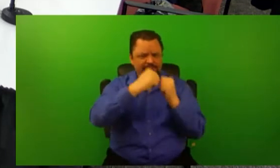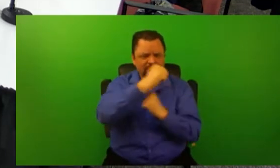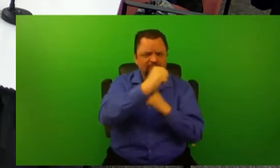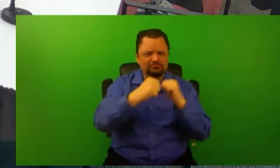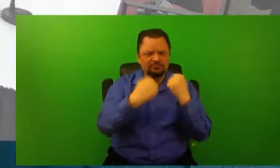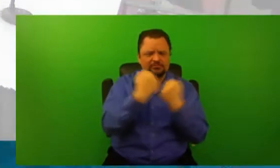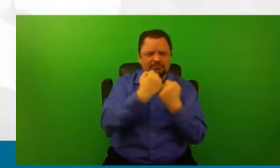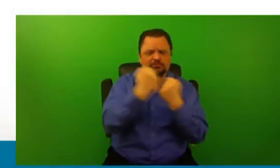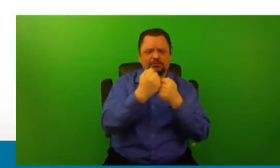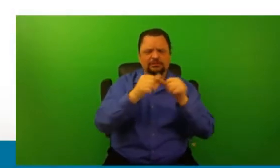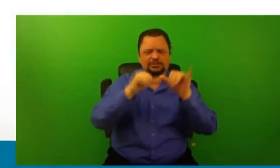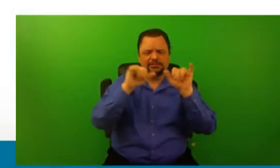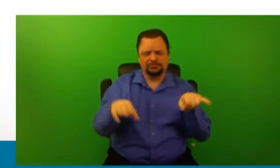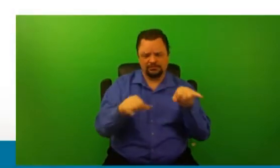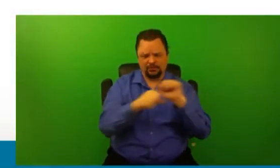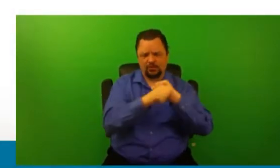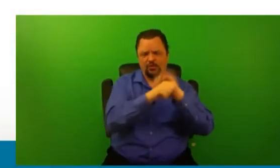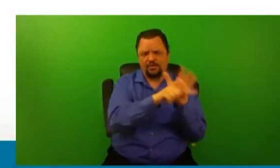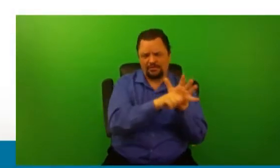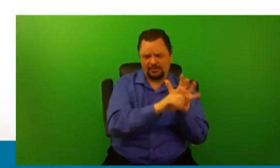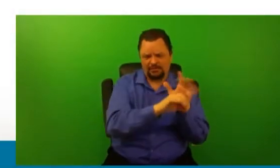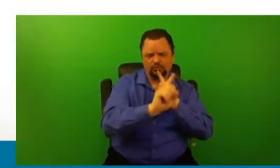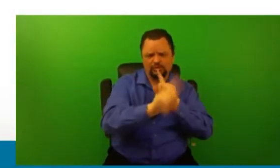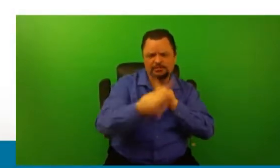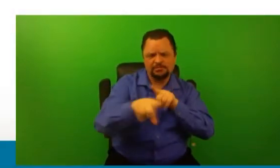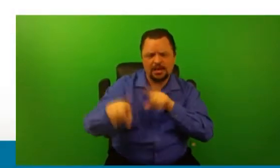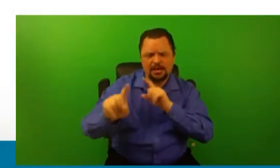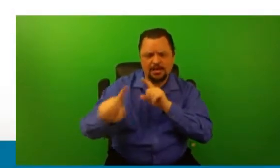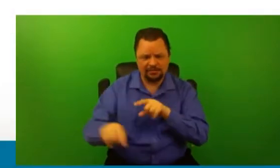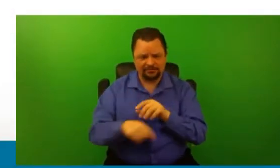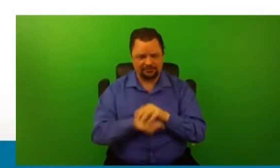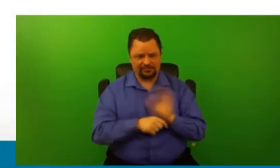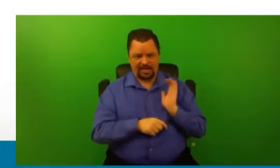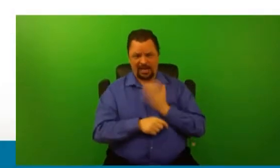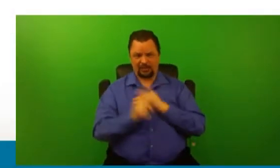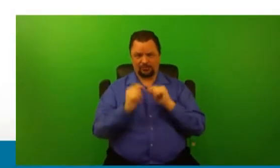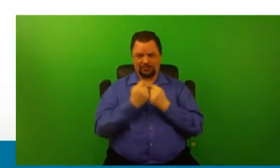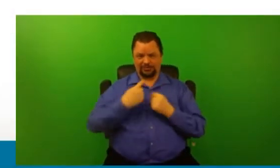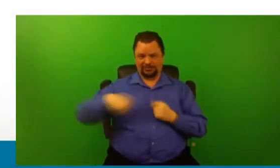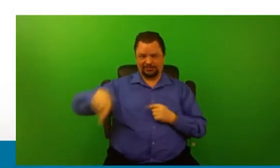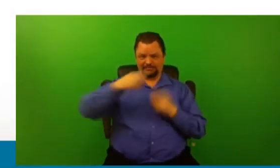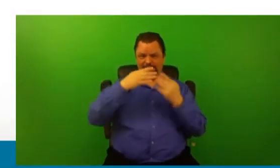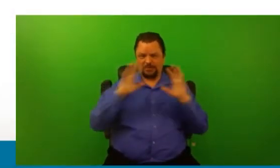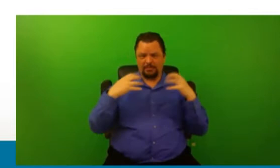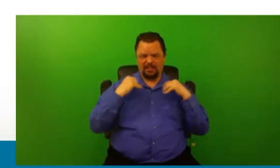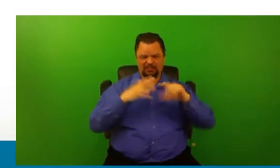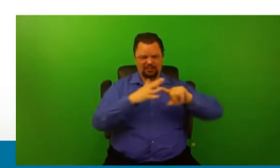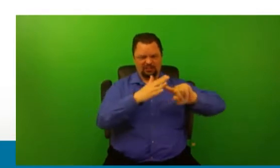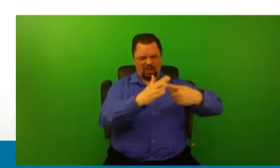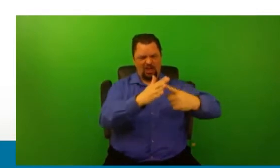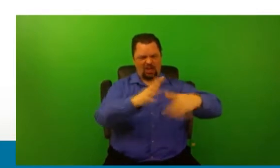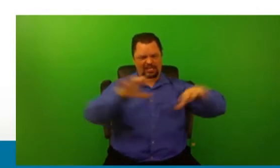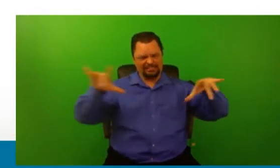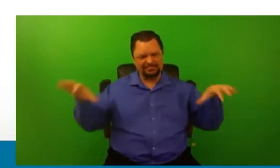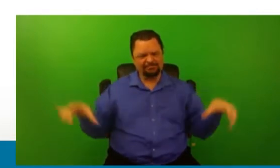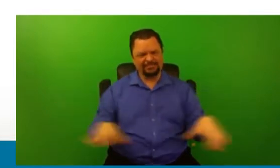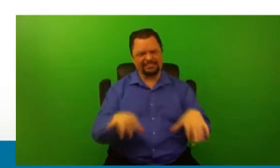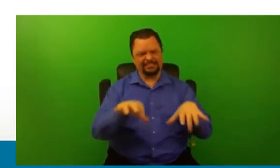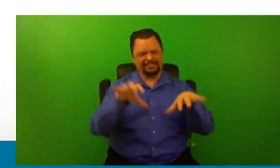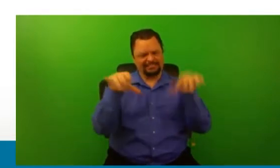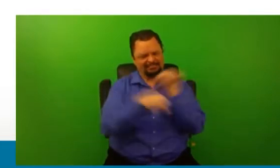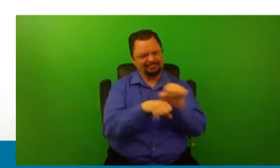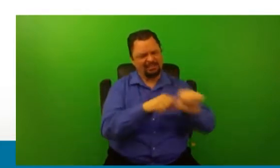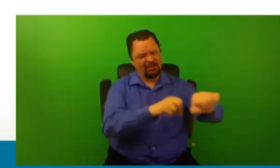our COVID-19 response. And our team at Public Health has been working tirelessly through that entire